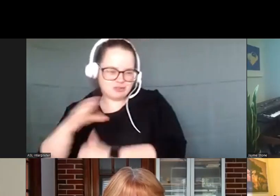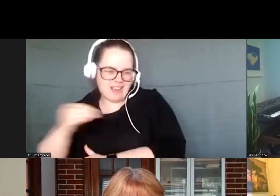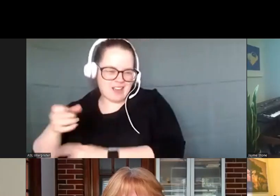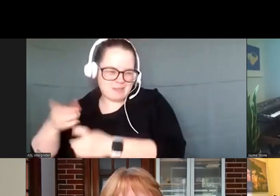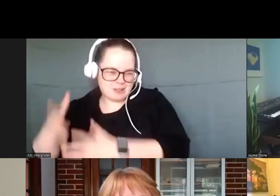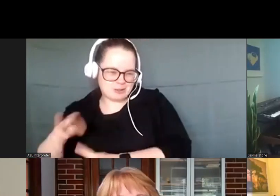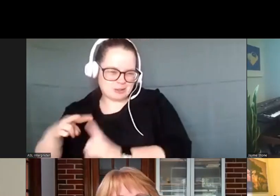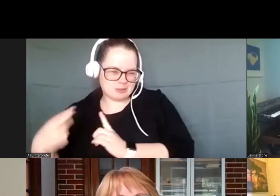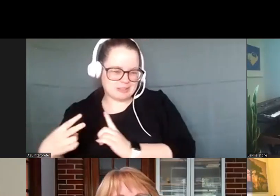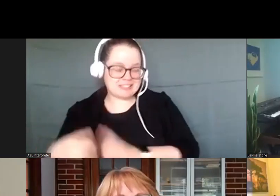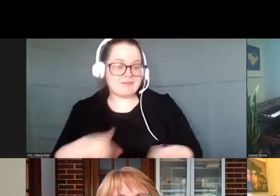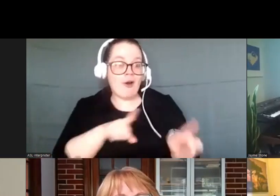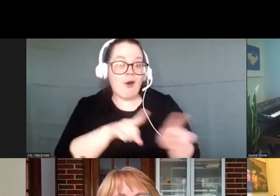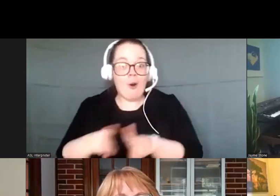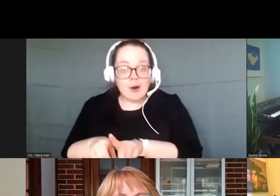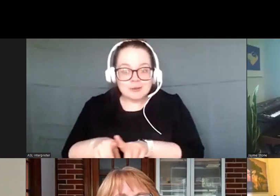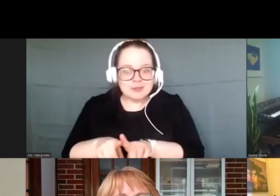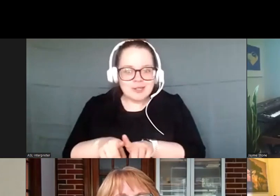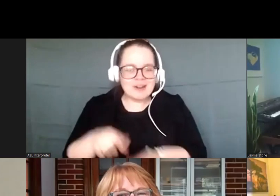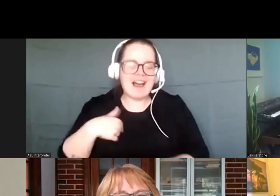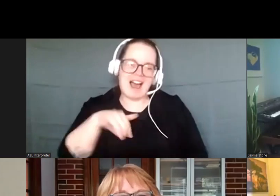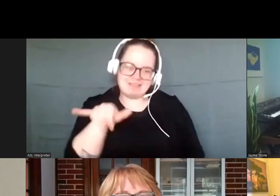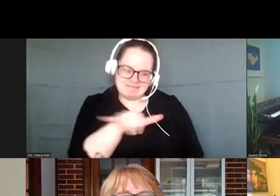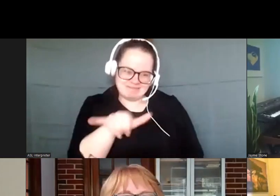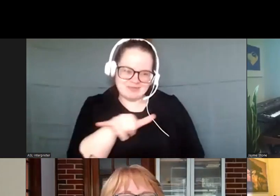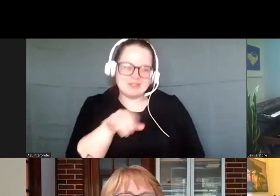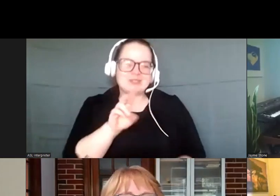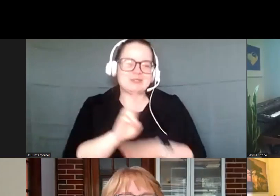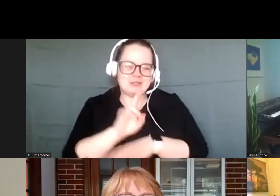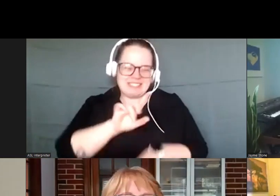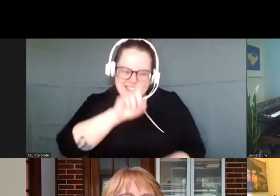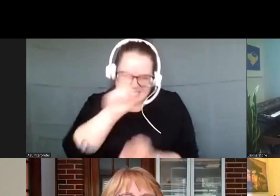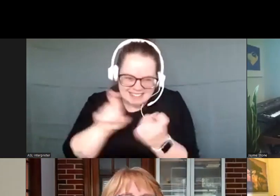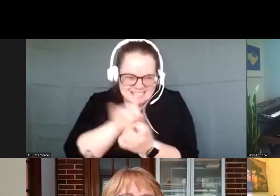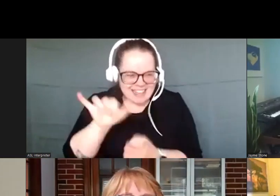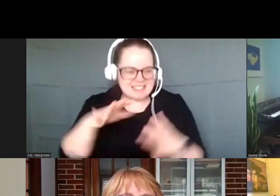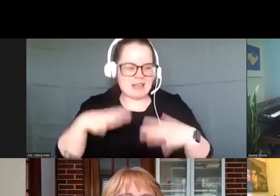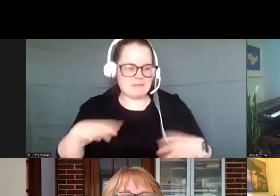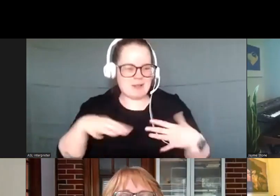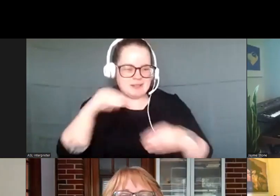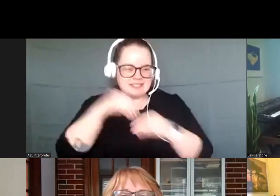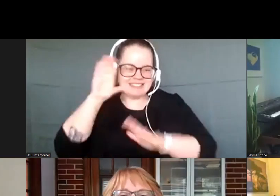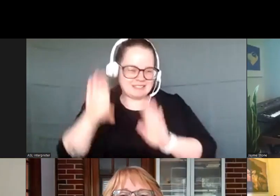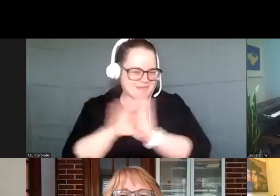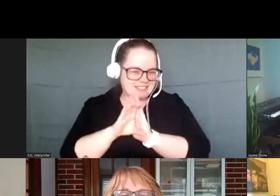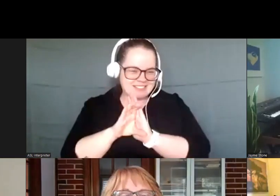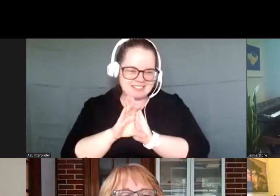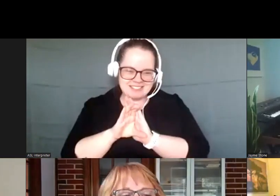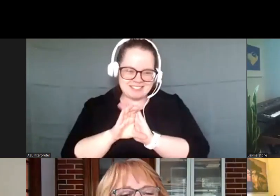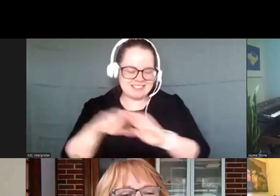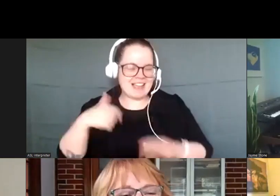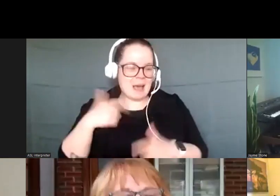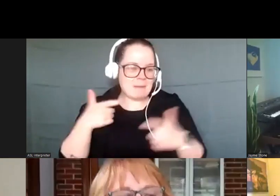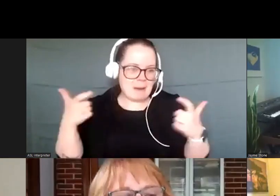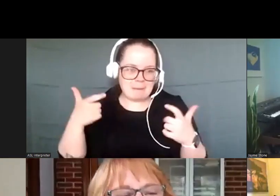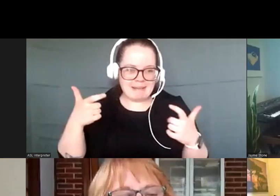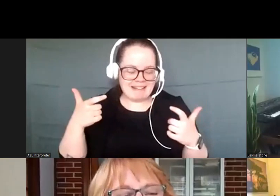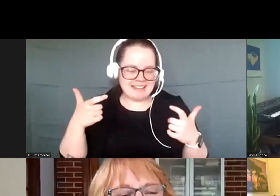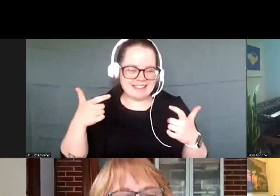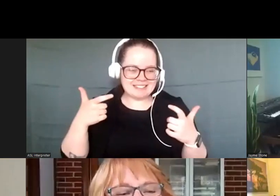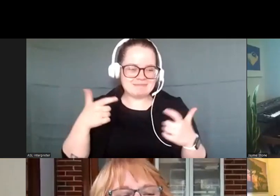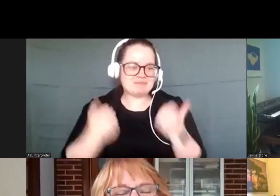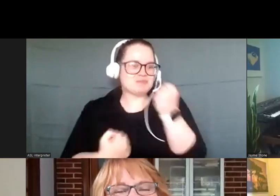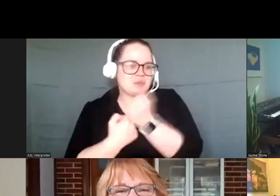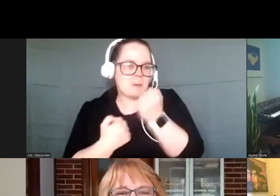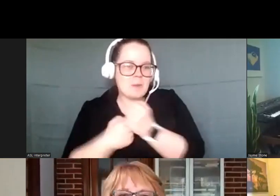I also happen to be wearing the exact same thing as in the picture. I'm a big believer in capsule wardrobes, and